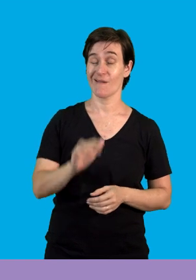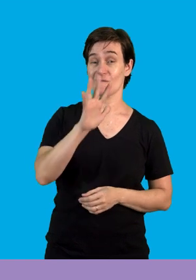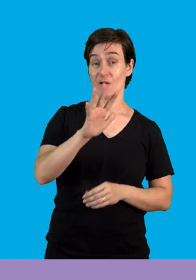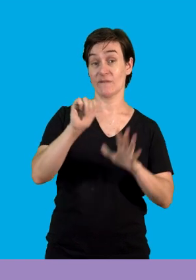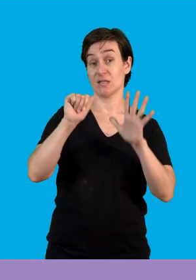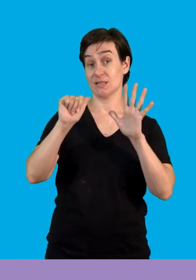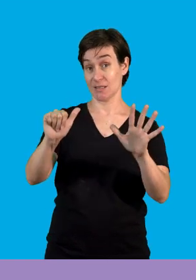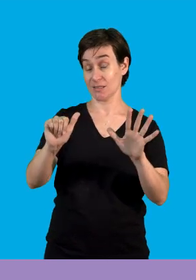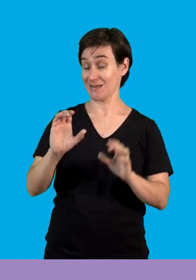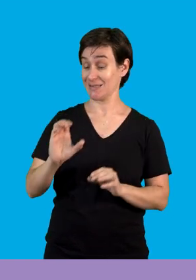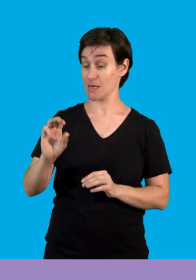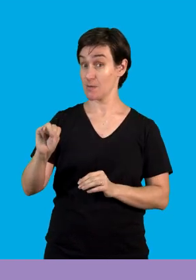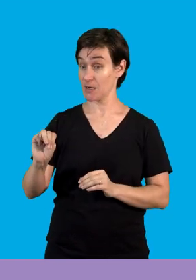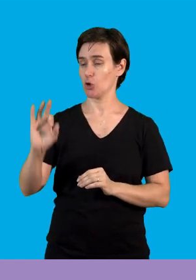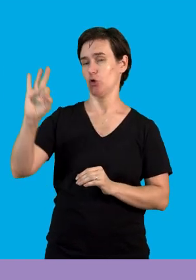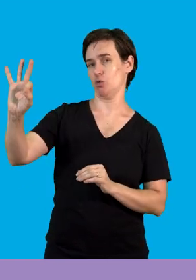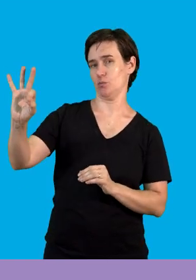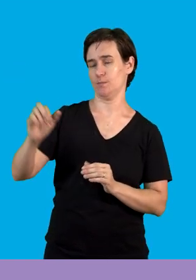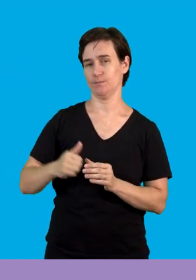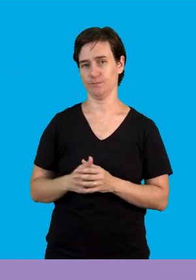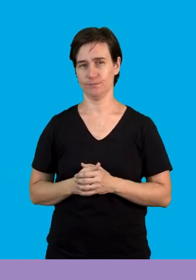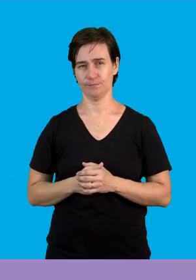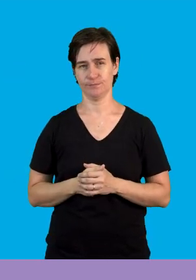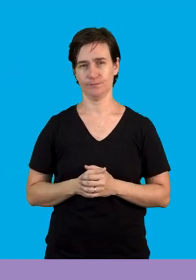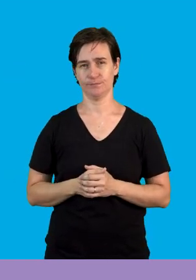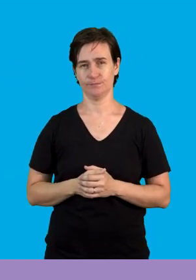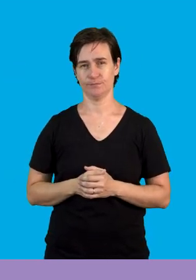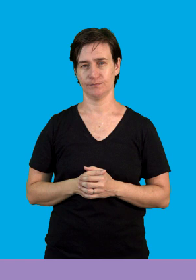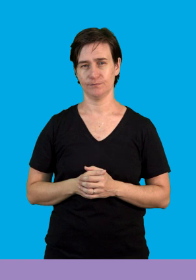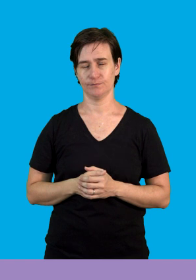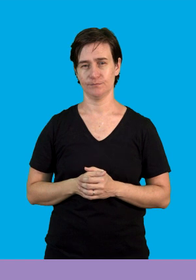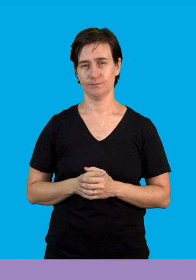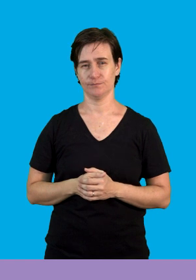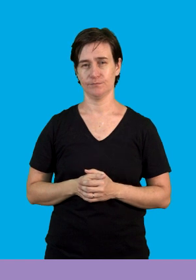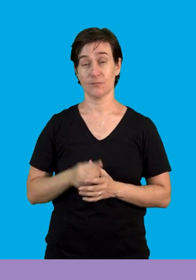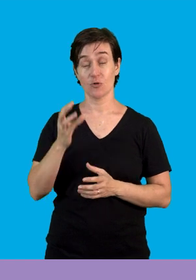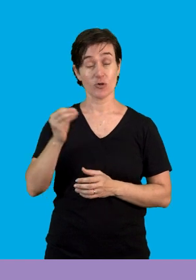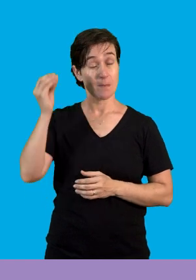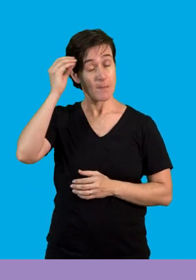56 centimeters cubed. And remember, we are